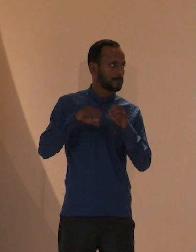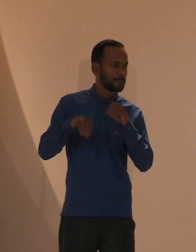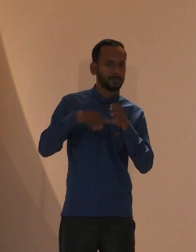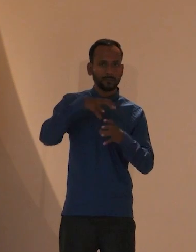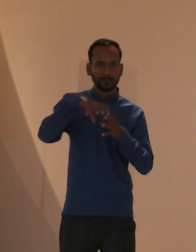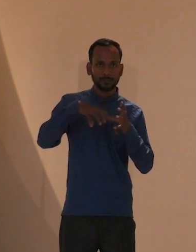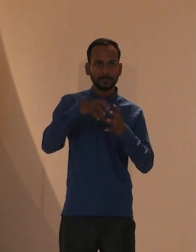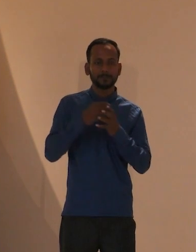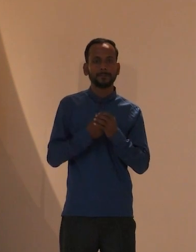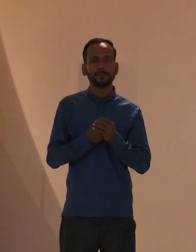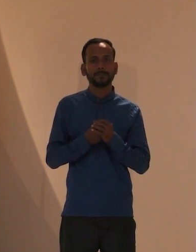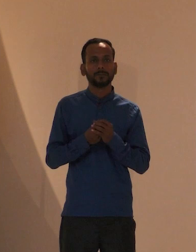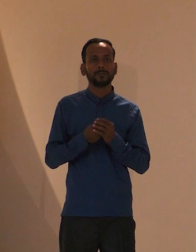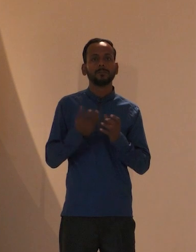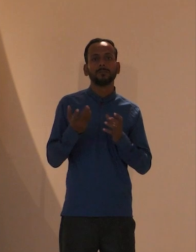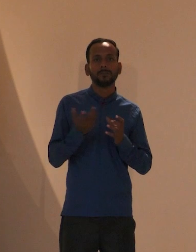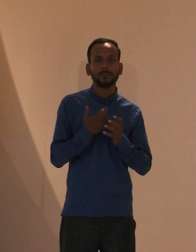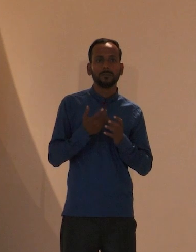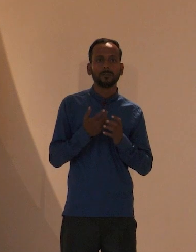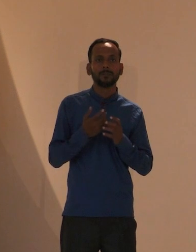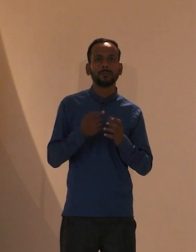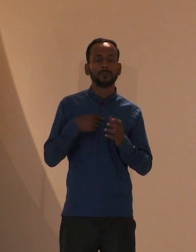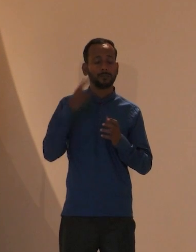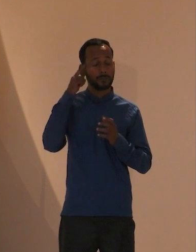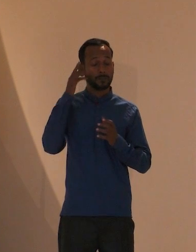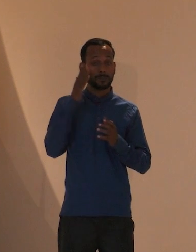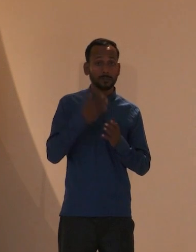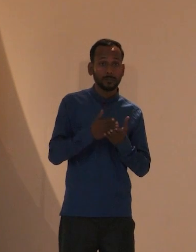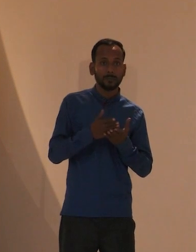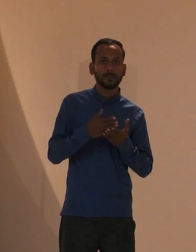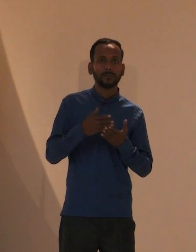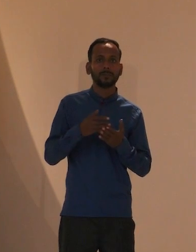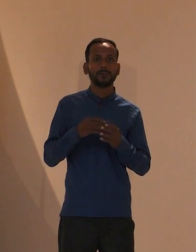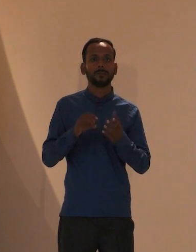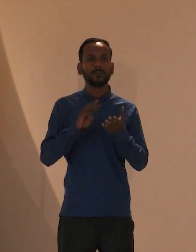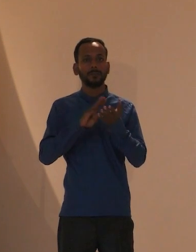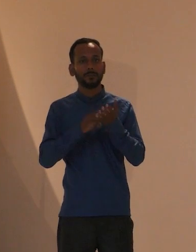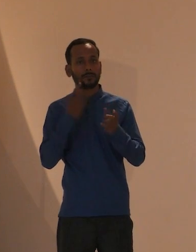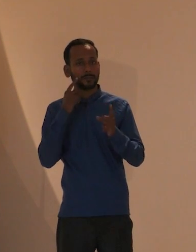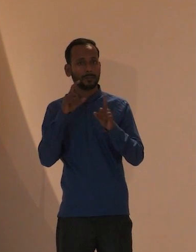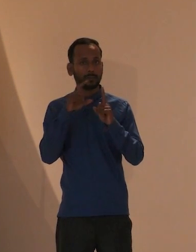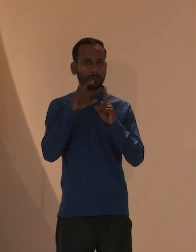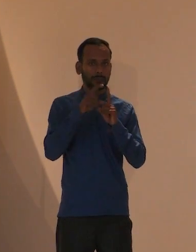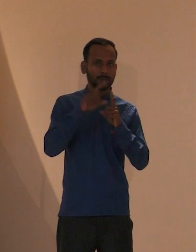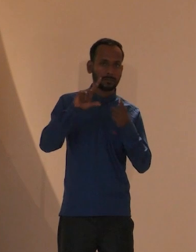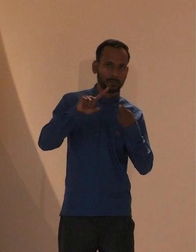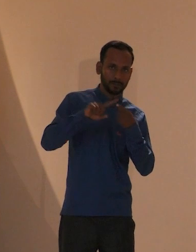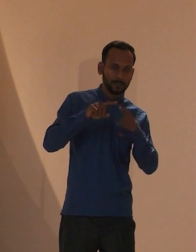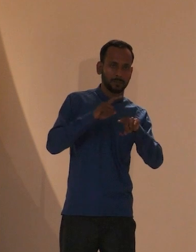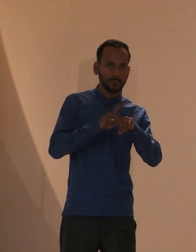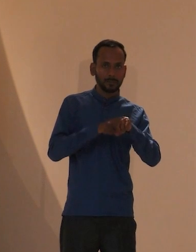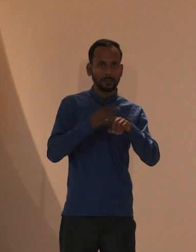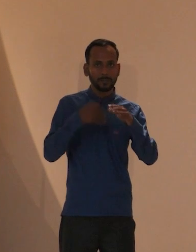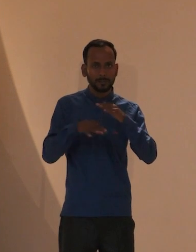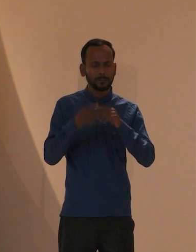of Christ, because it was believed in medieval times the pelican is piercing her chest and feeding her babies her own